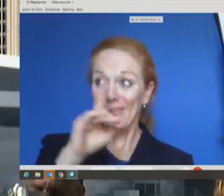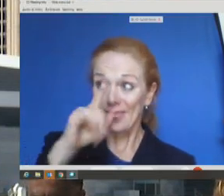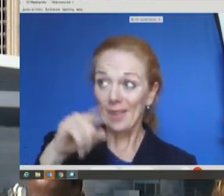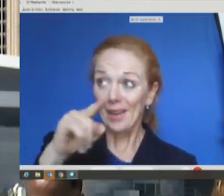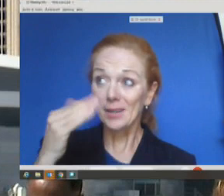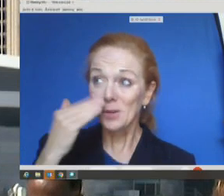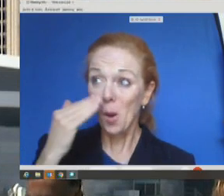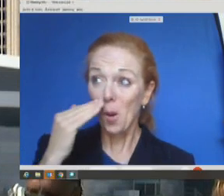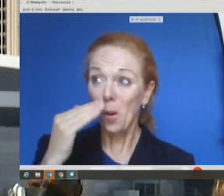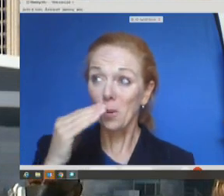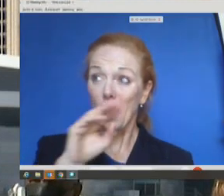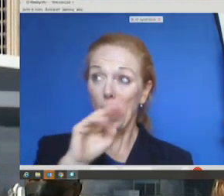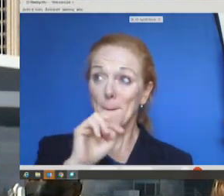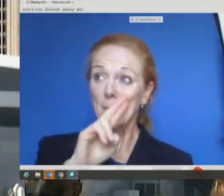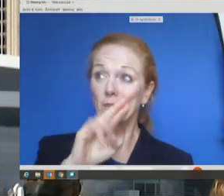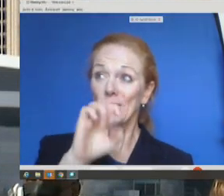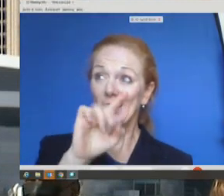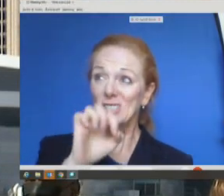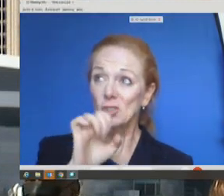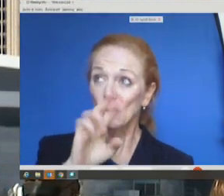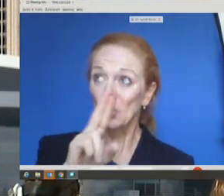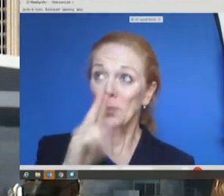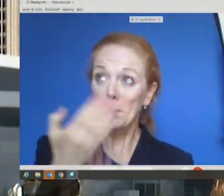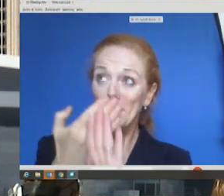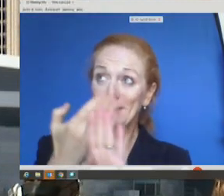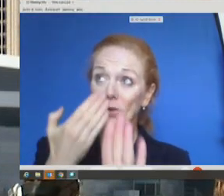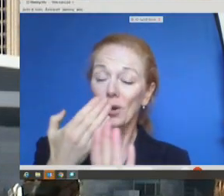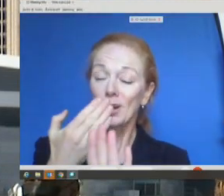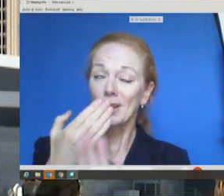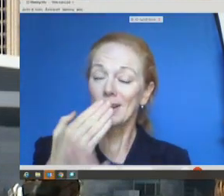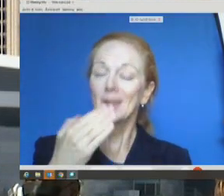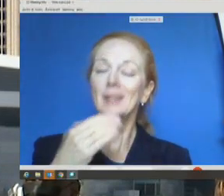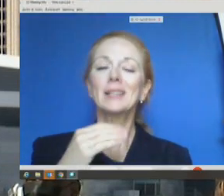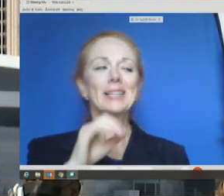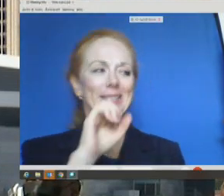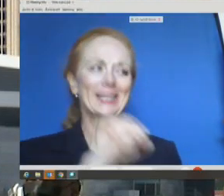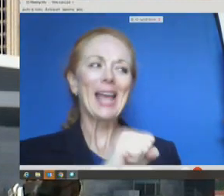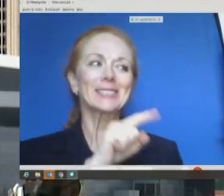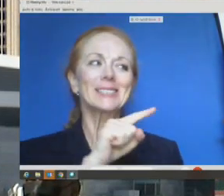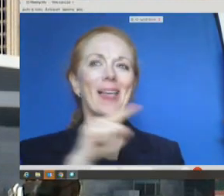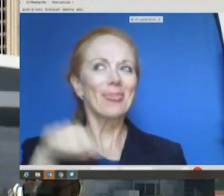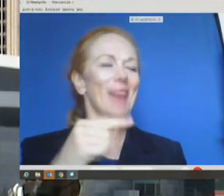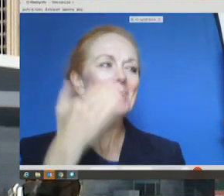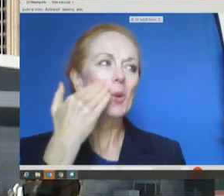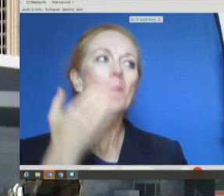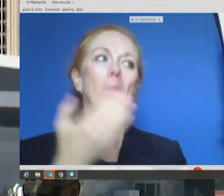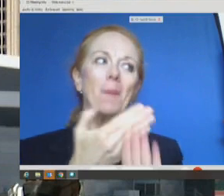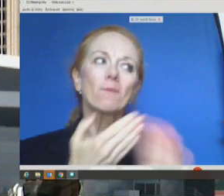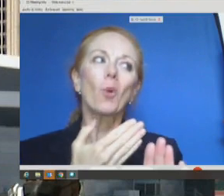there's no doubt in my mind that officers either knew or should have known that he had ingested cocaine.